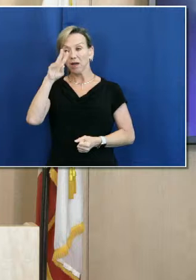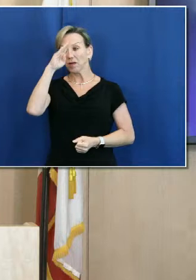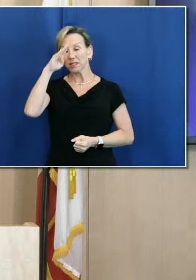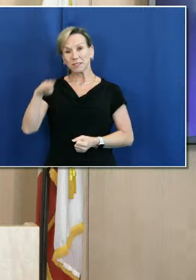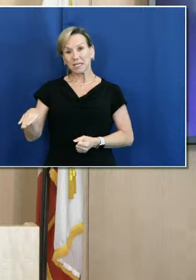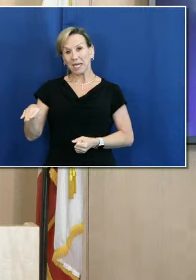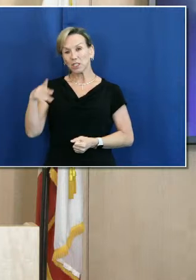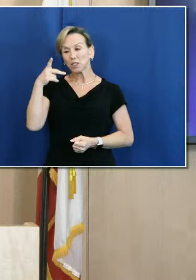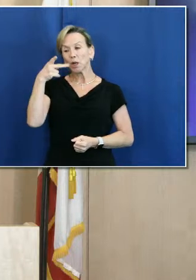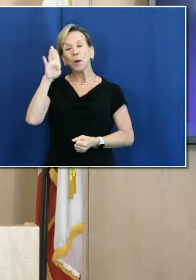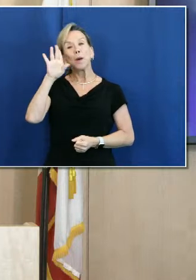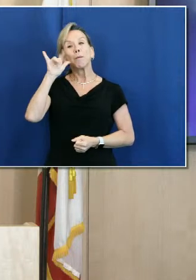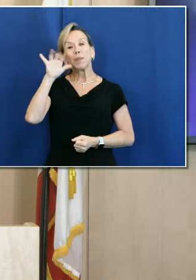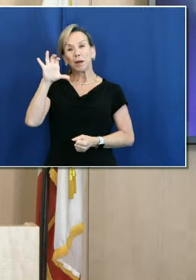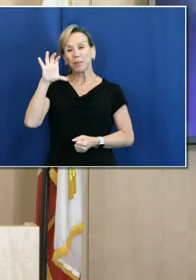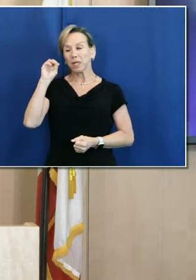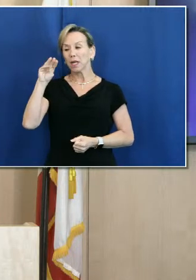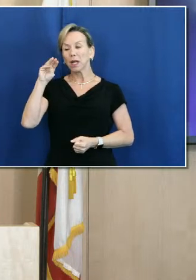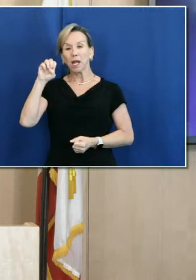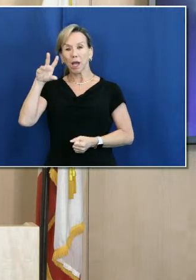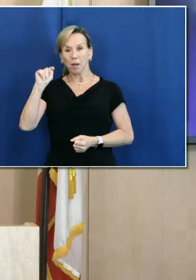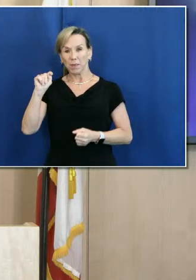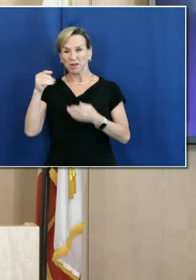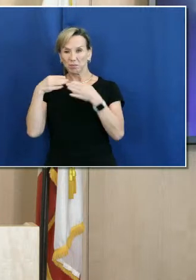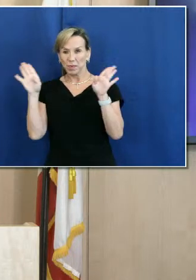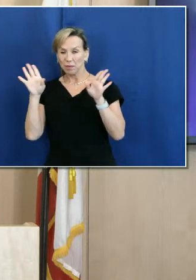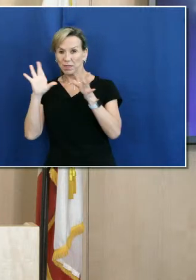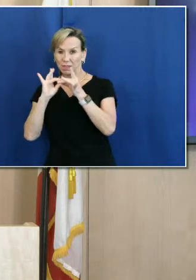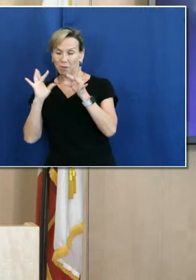sandiegocounty.gov/telecomments. So until Wednesday, please stay